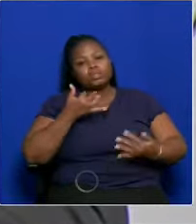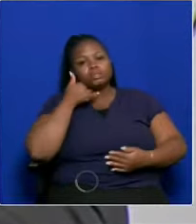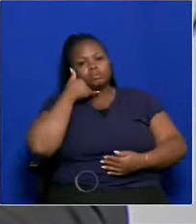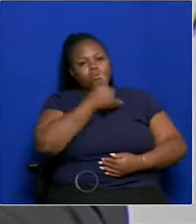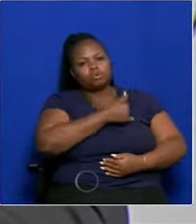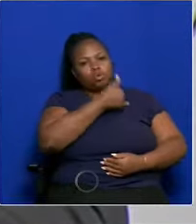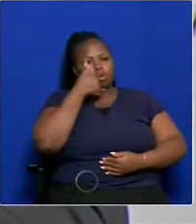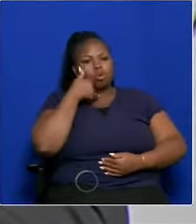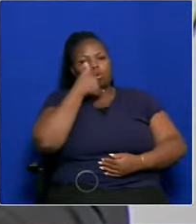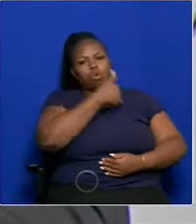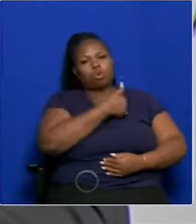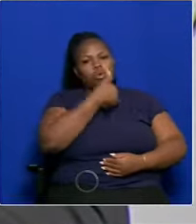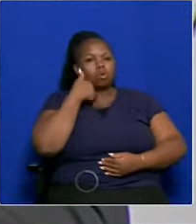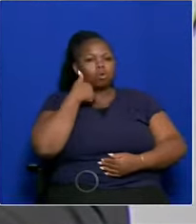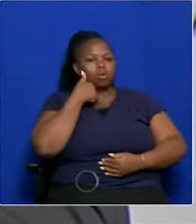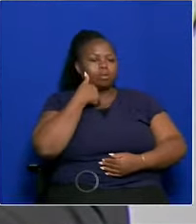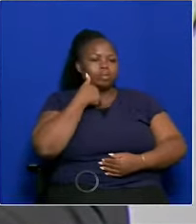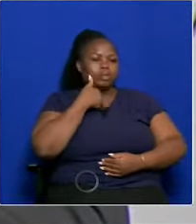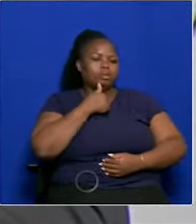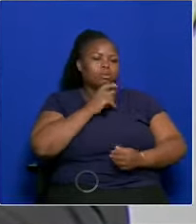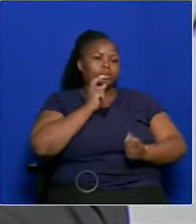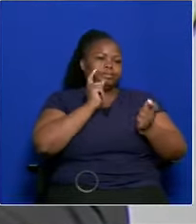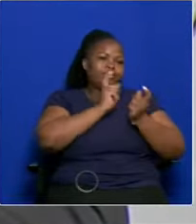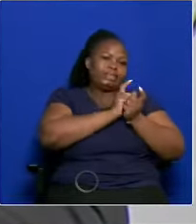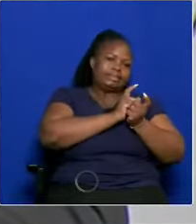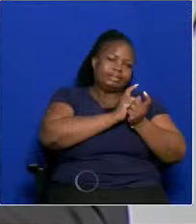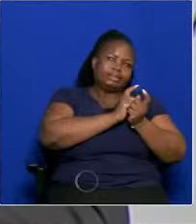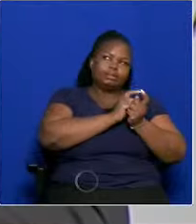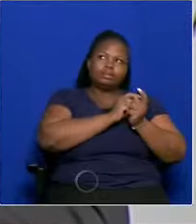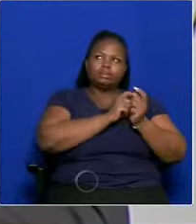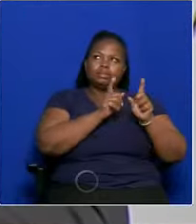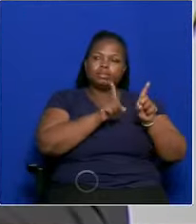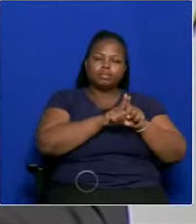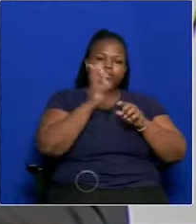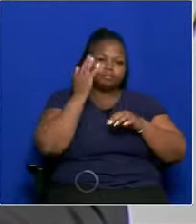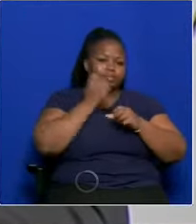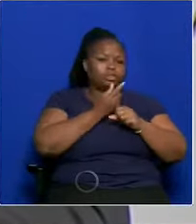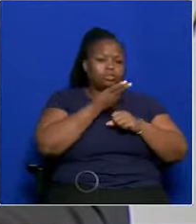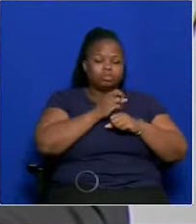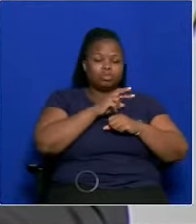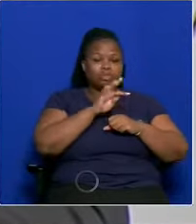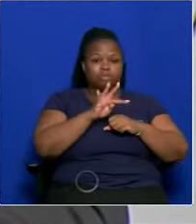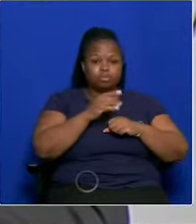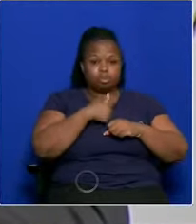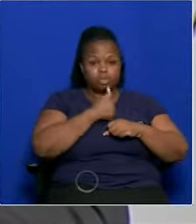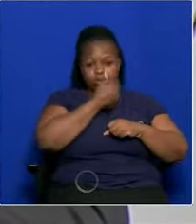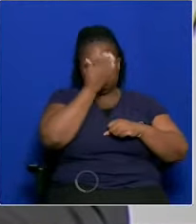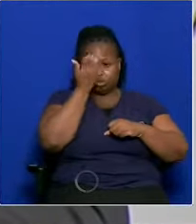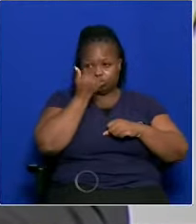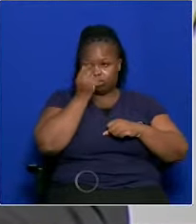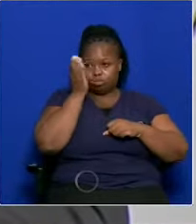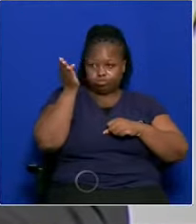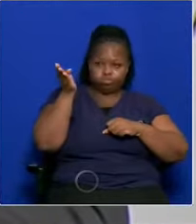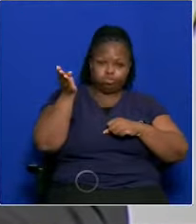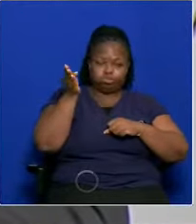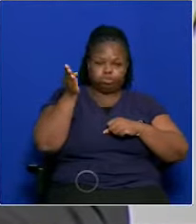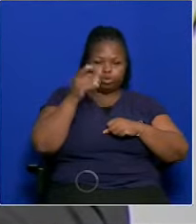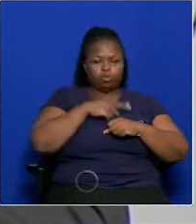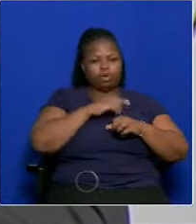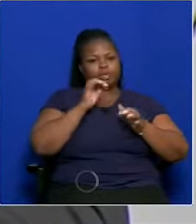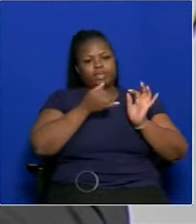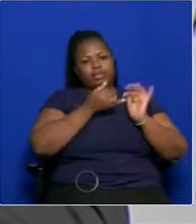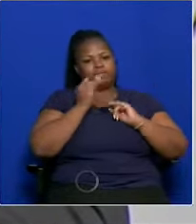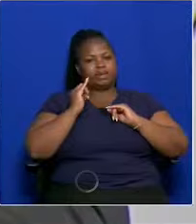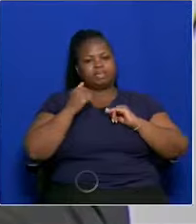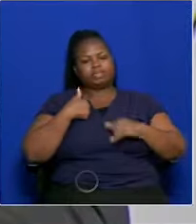we meet, like this one of 2024, I didn't know he will come. We met because I was invited, and not